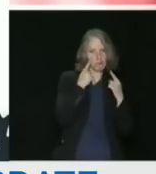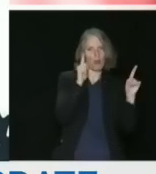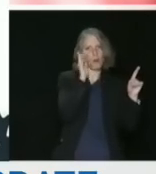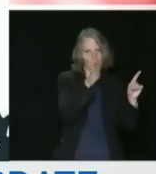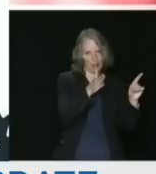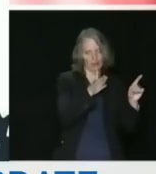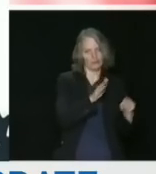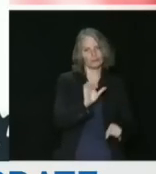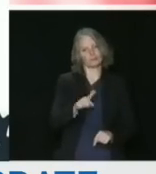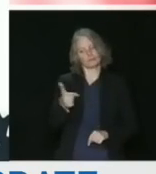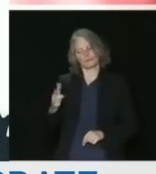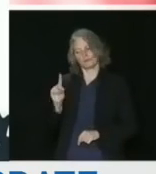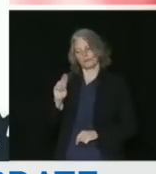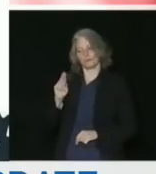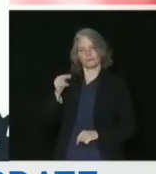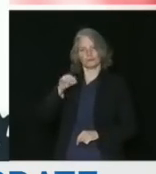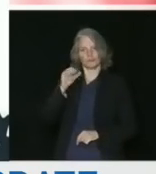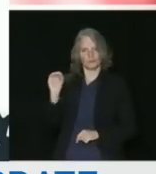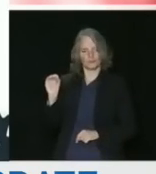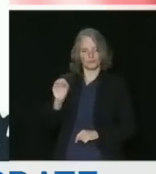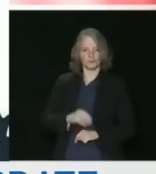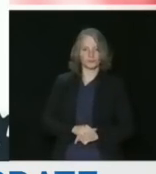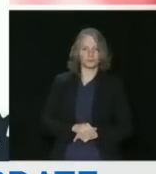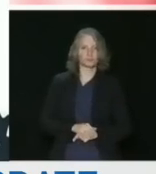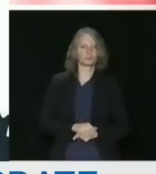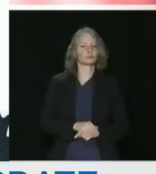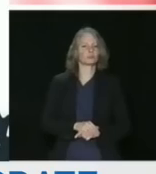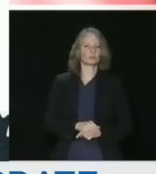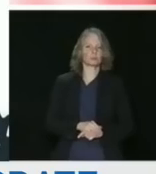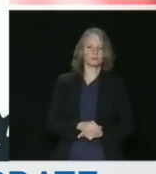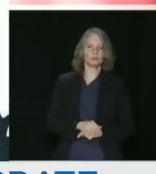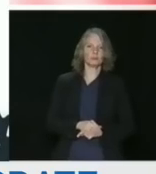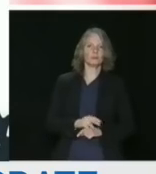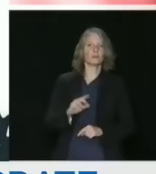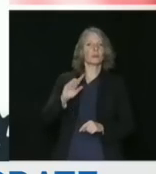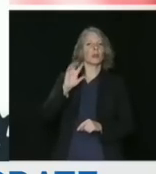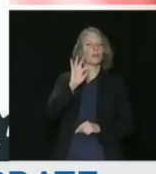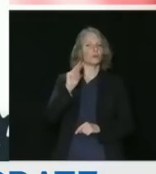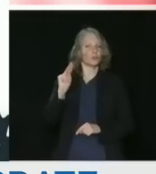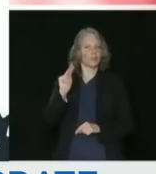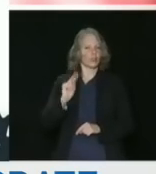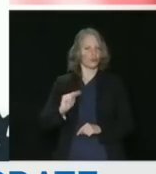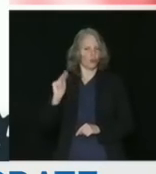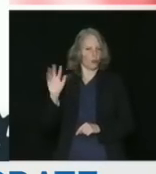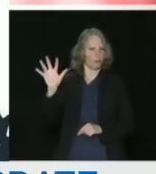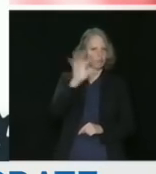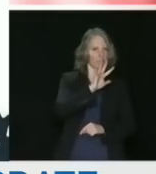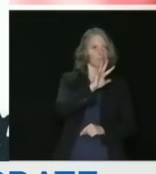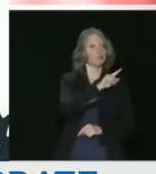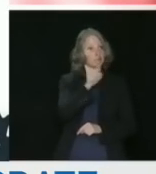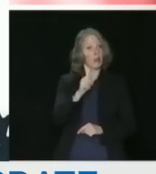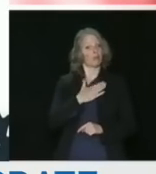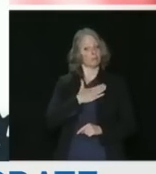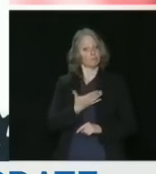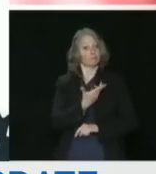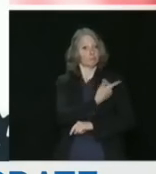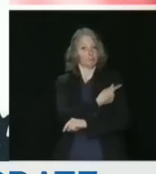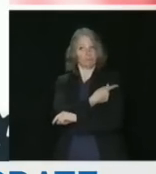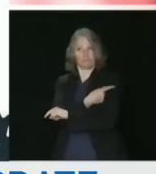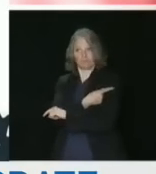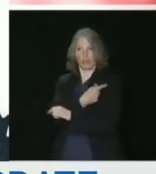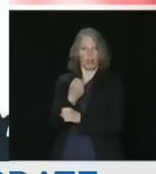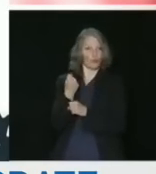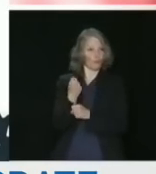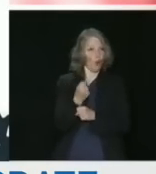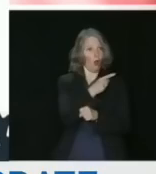Slide 8. High vaccine uptake in First Nations communities has contributed to